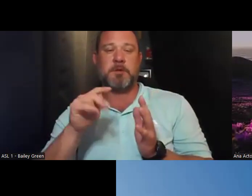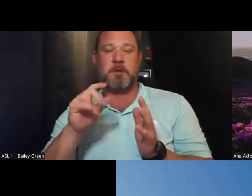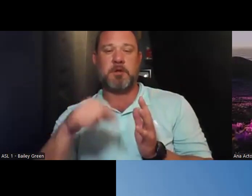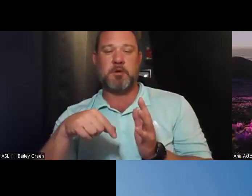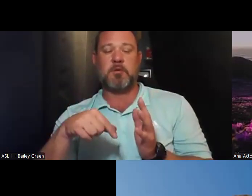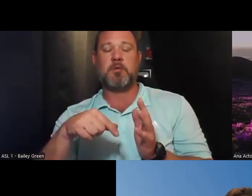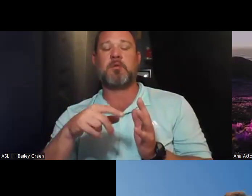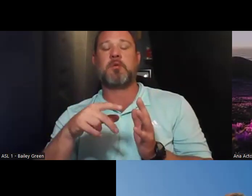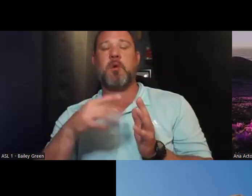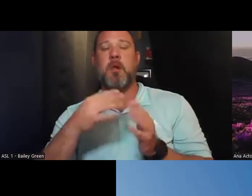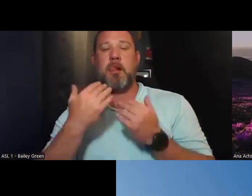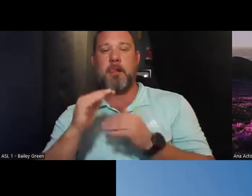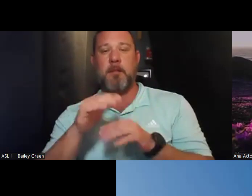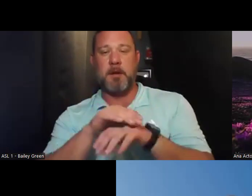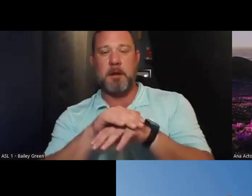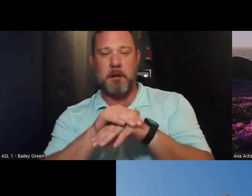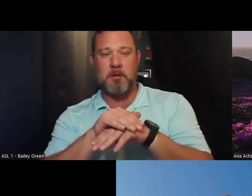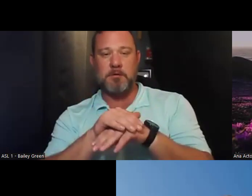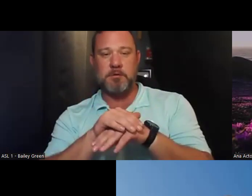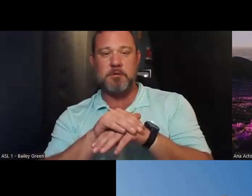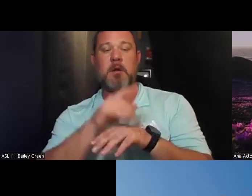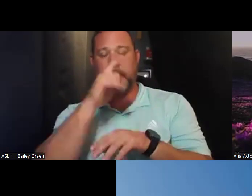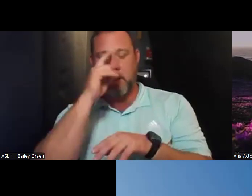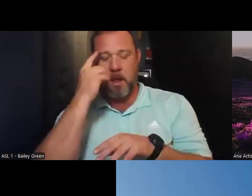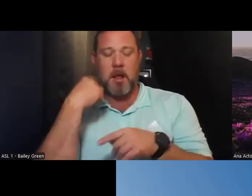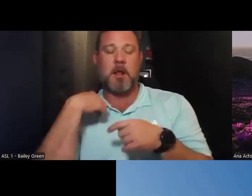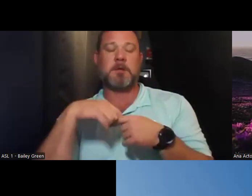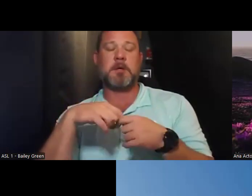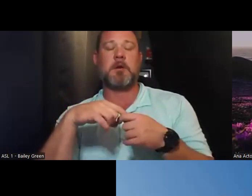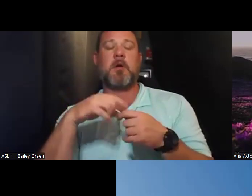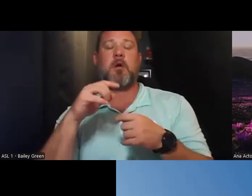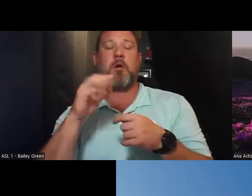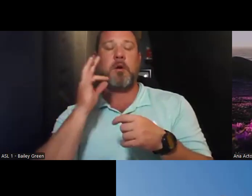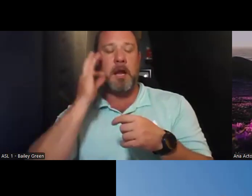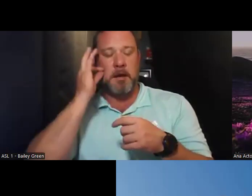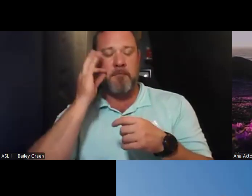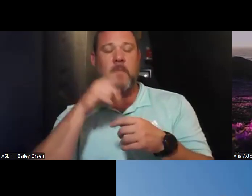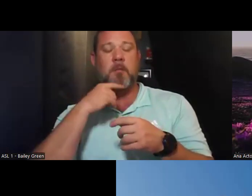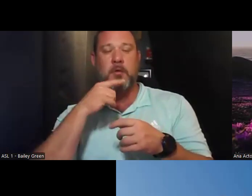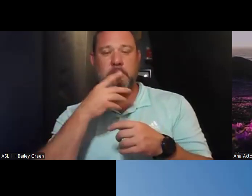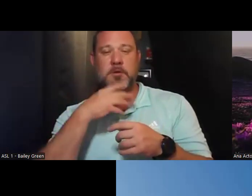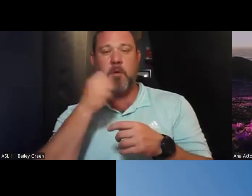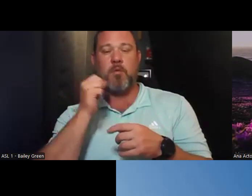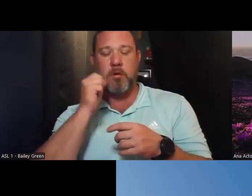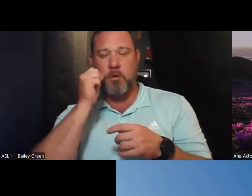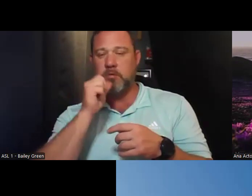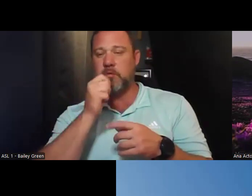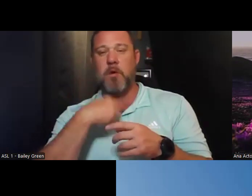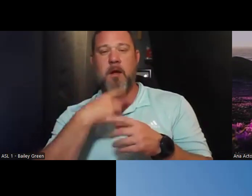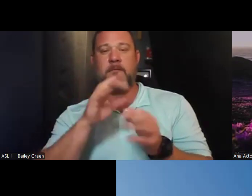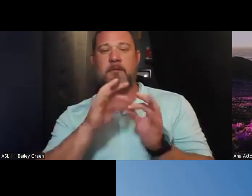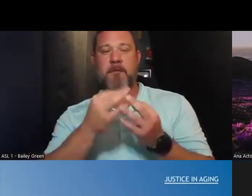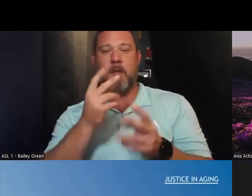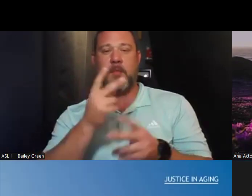individuals, people with limited English proficiency, and then our Black, Latino, and Native populations. as well as older adults who don't have family caregivers,